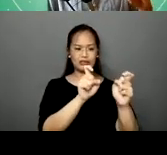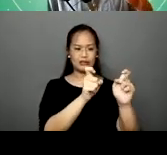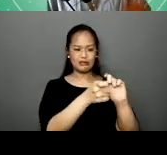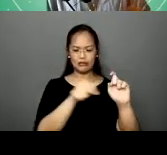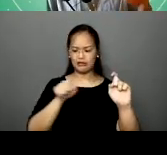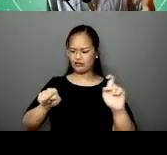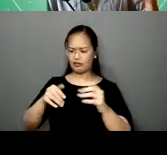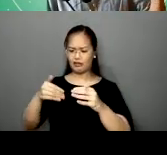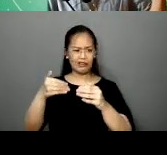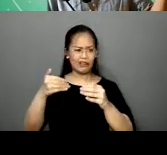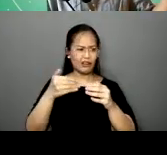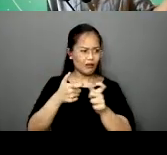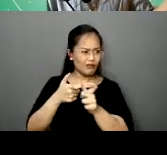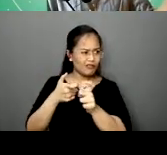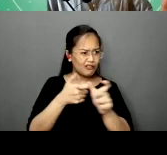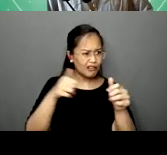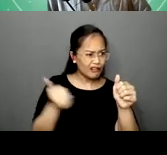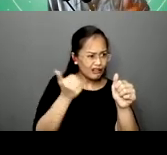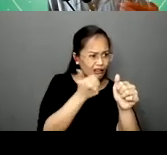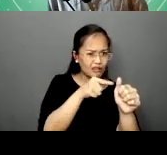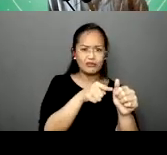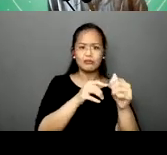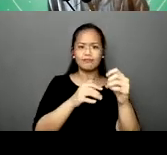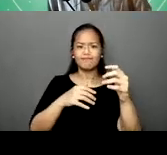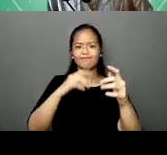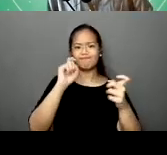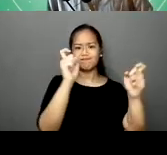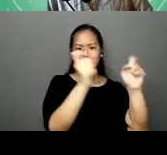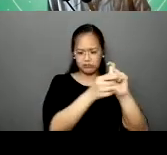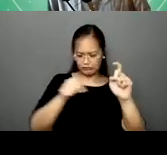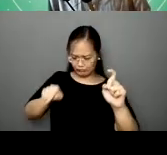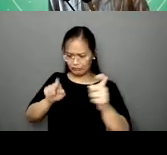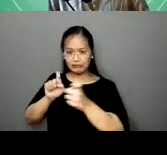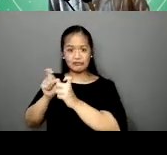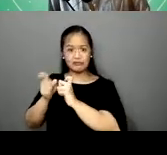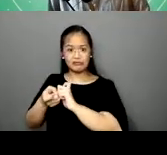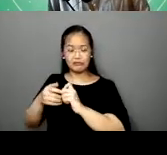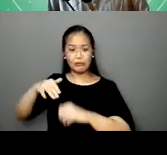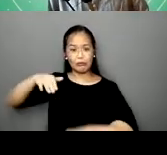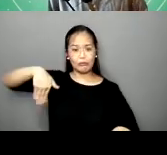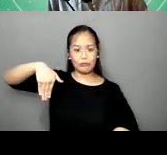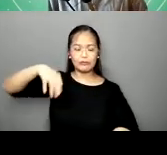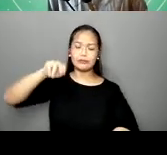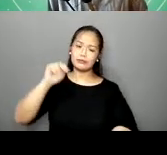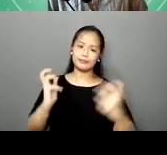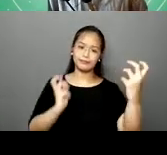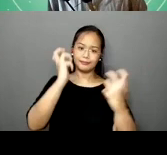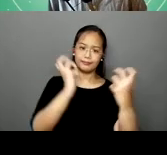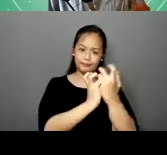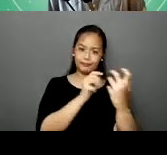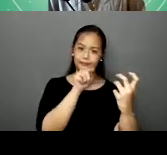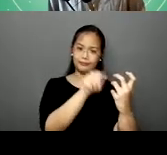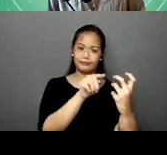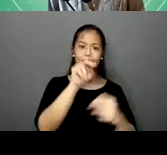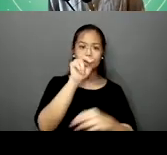So making sure that there is equal opportunity, making sure that there is no discrimination, and that